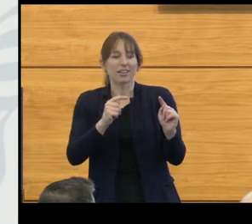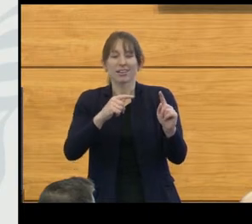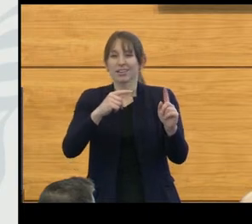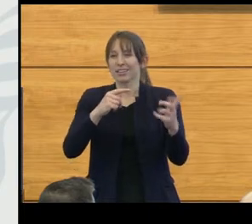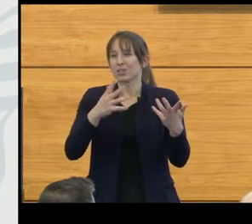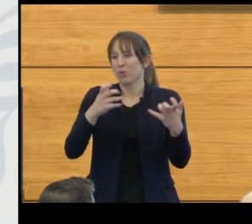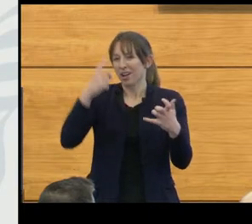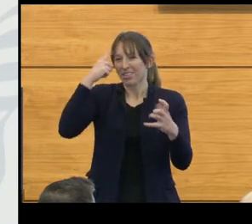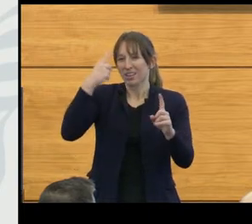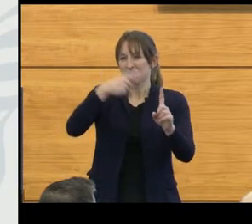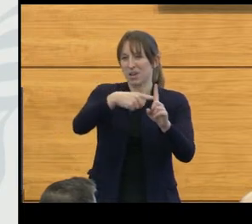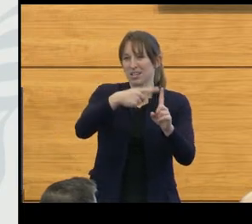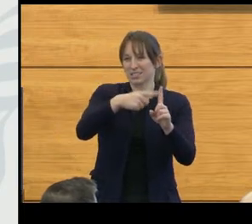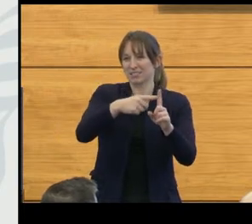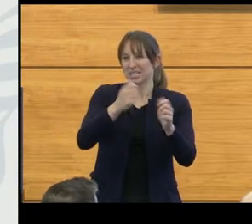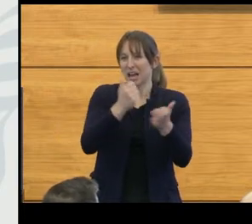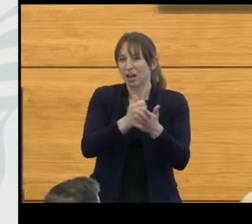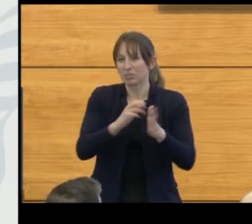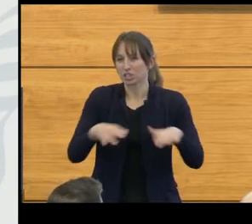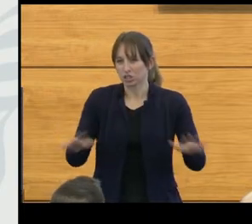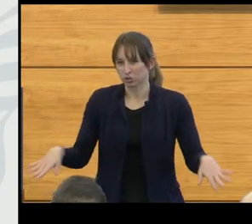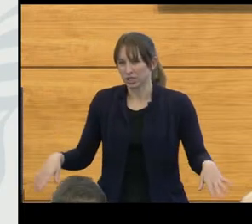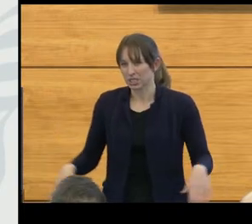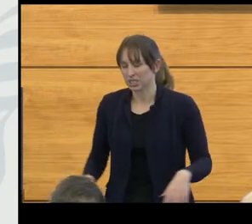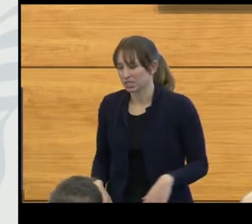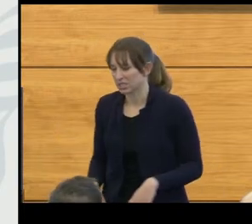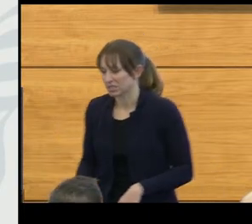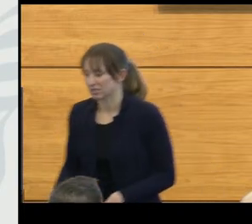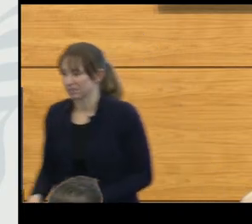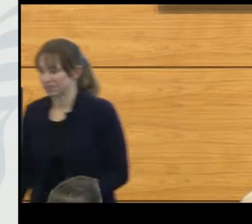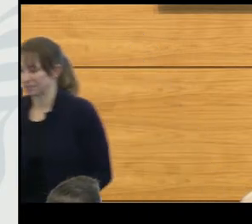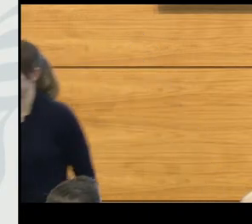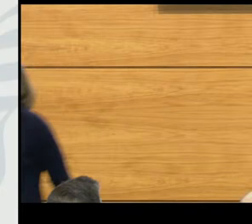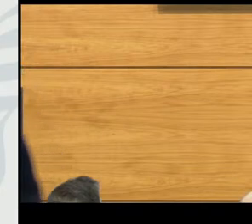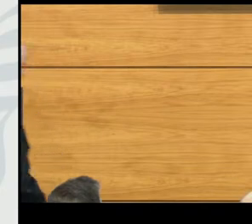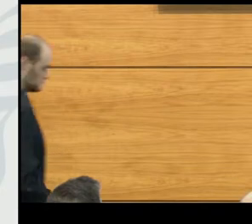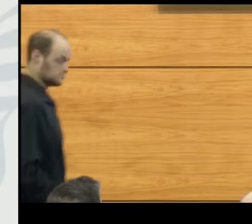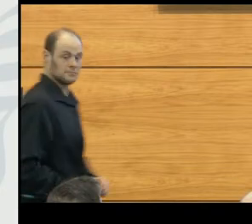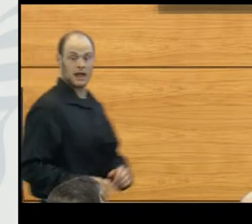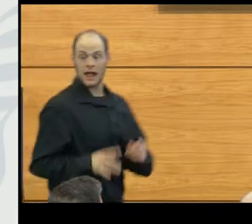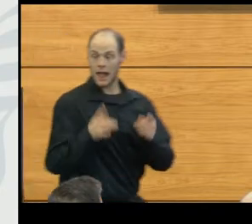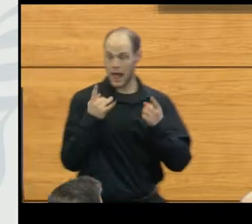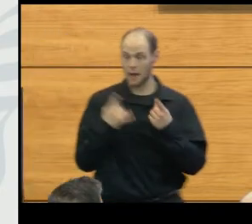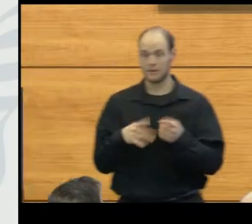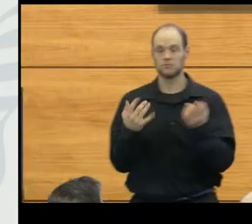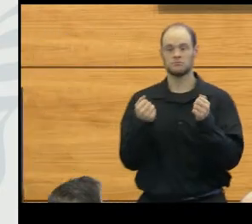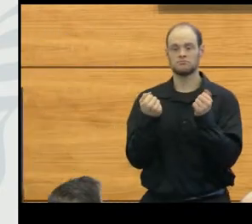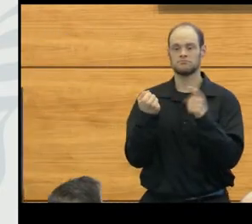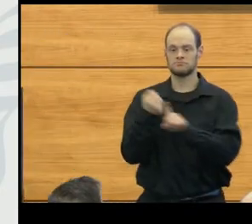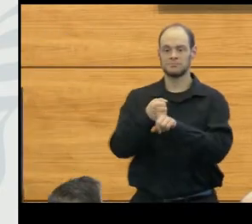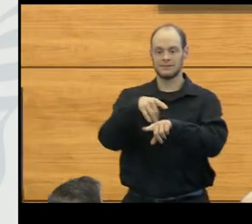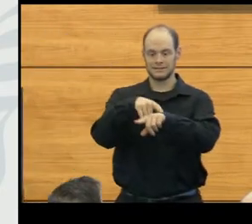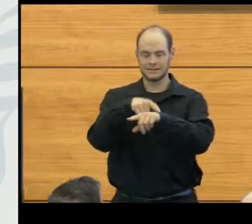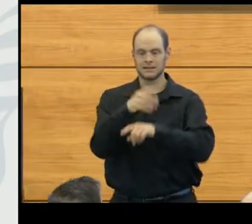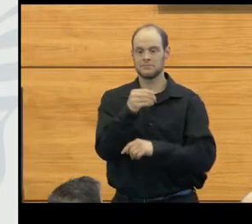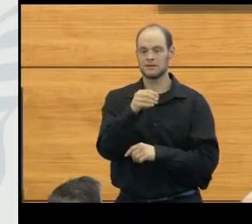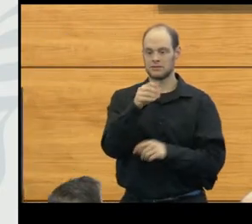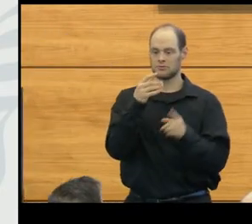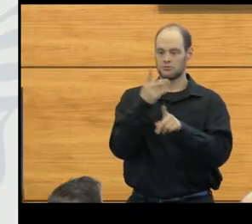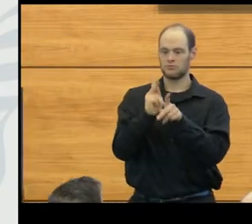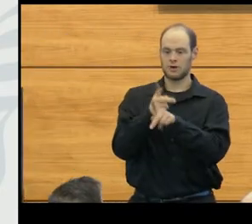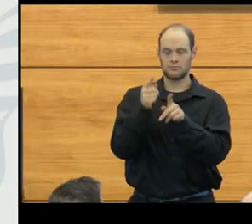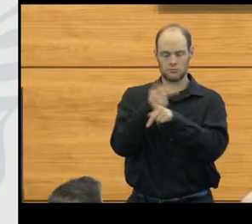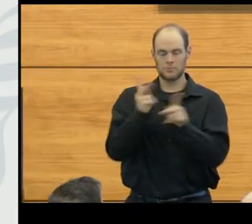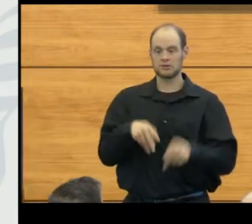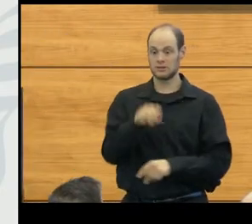children. And along comes time and the right person. Born in